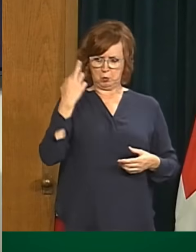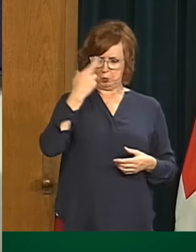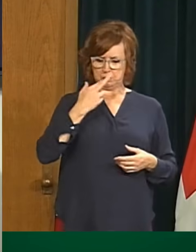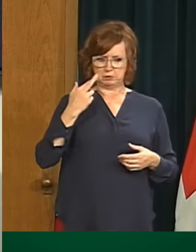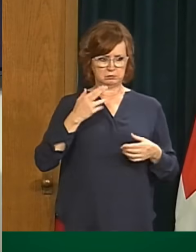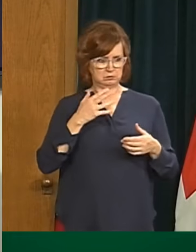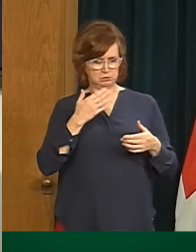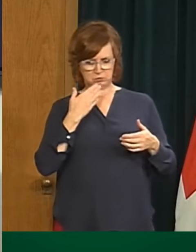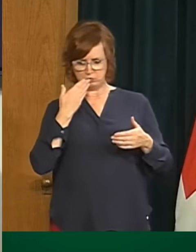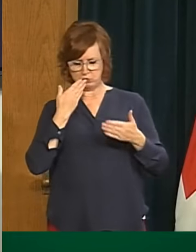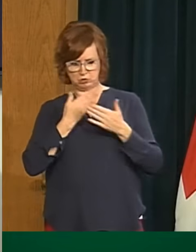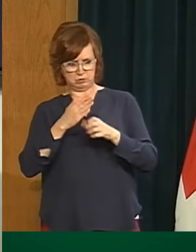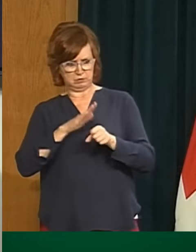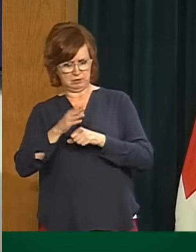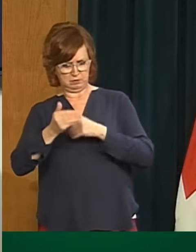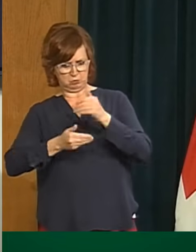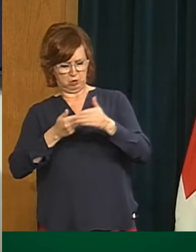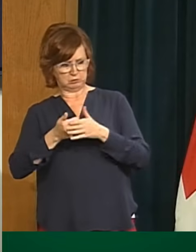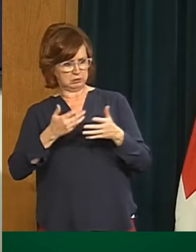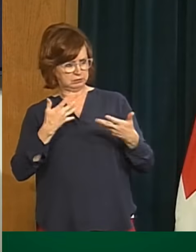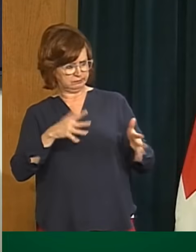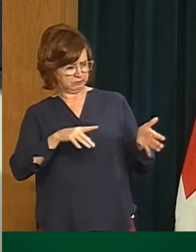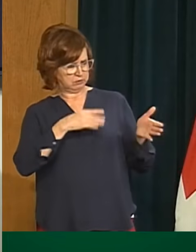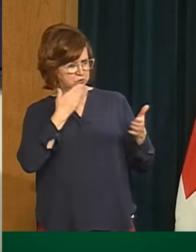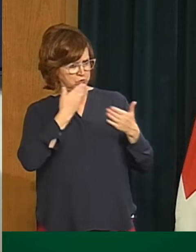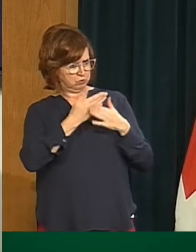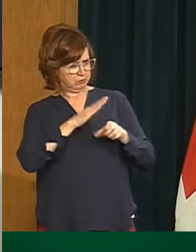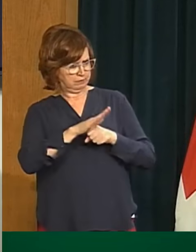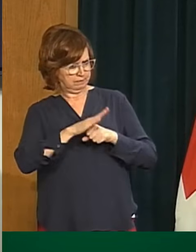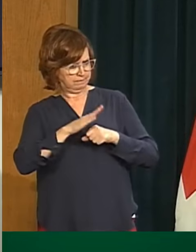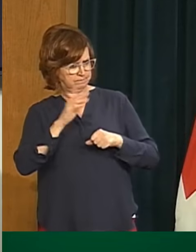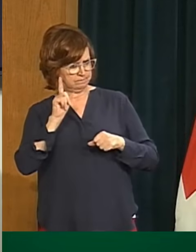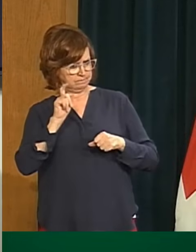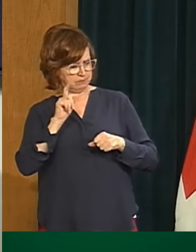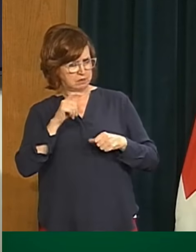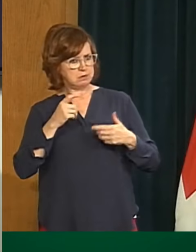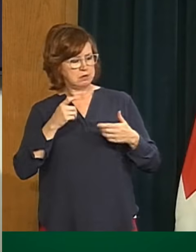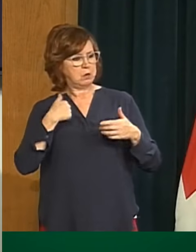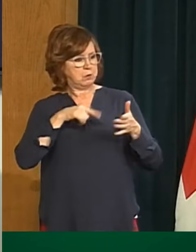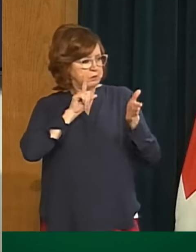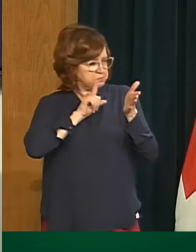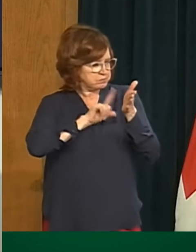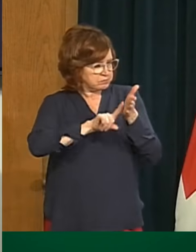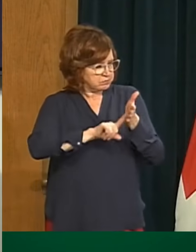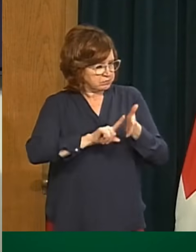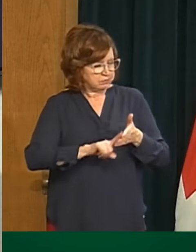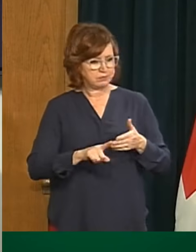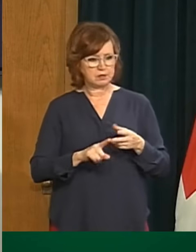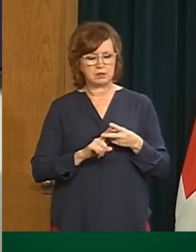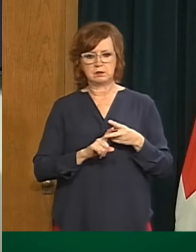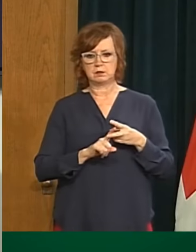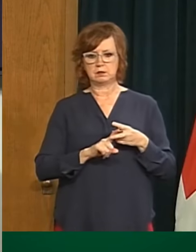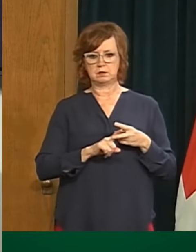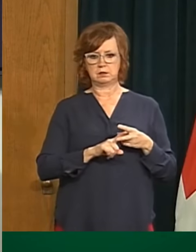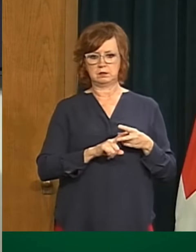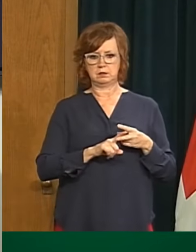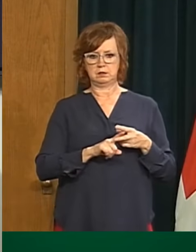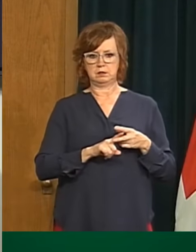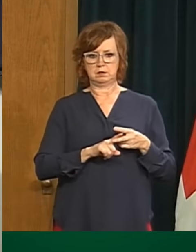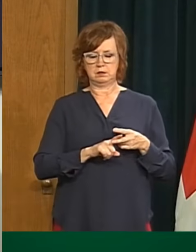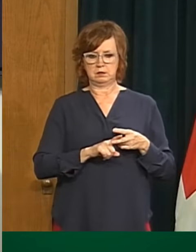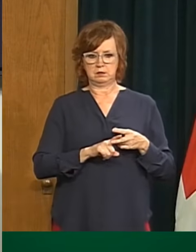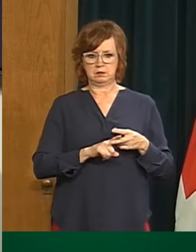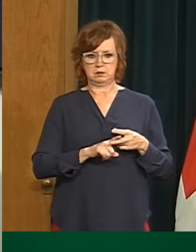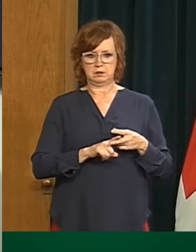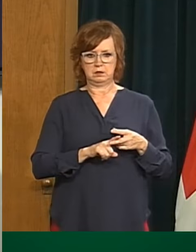to be improved or not. We know that screening happened at the point of entry, and we know that while this person was receiving care,